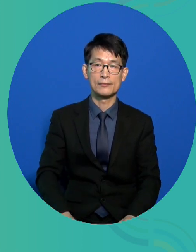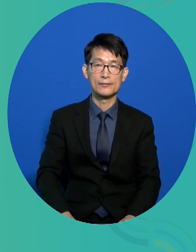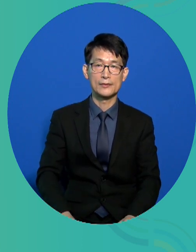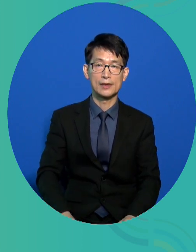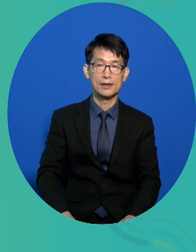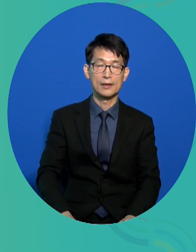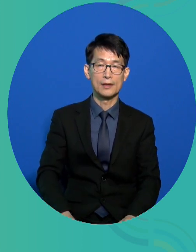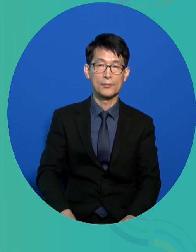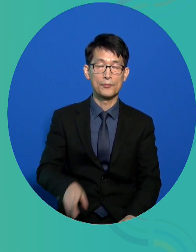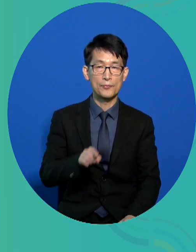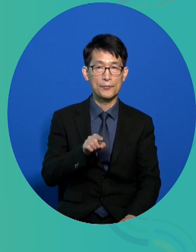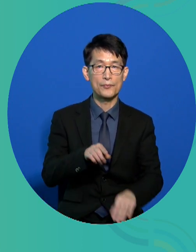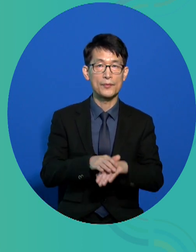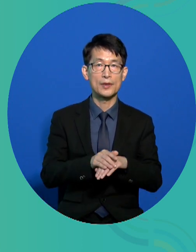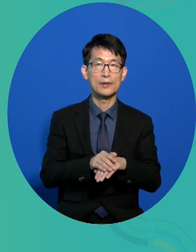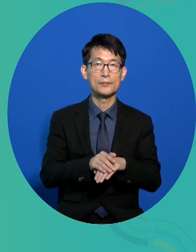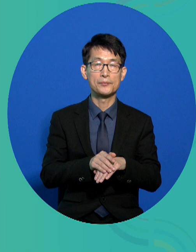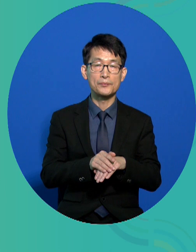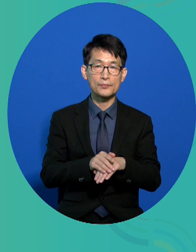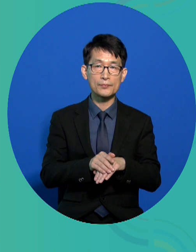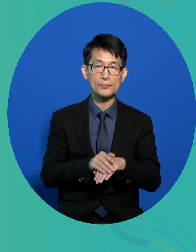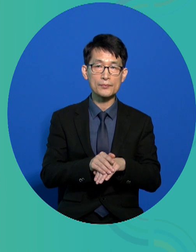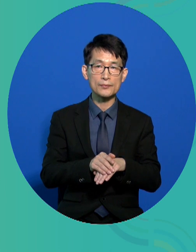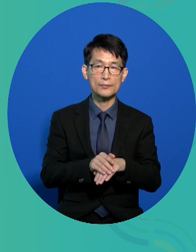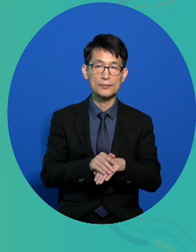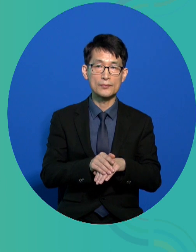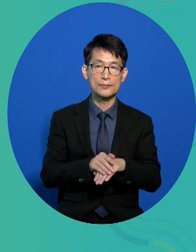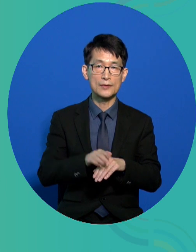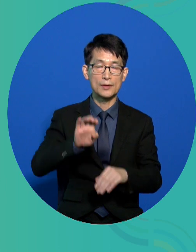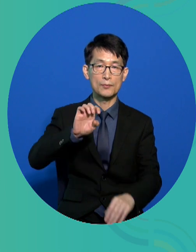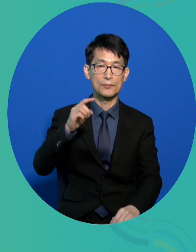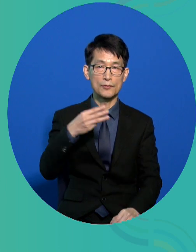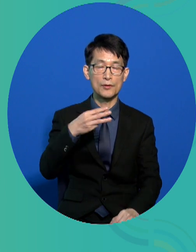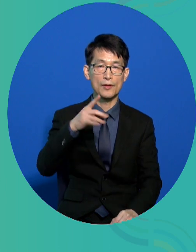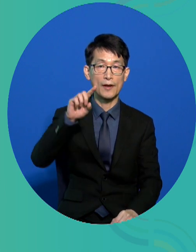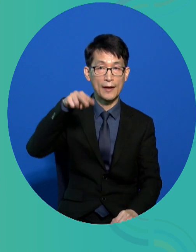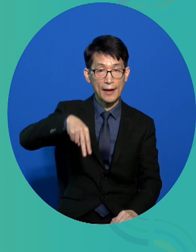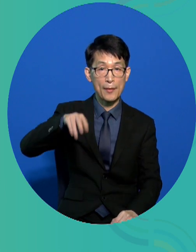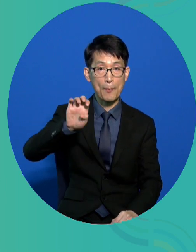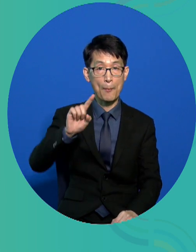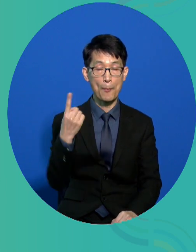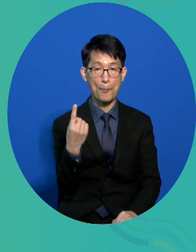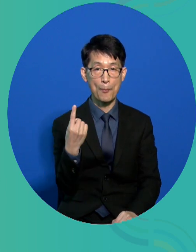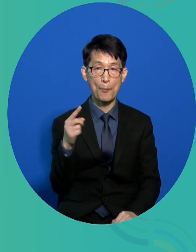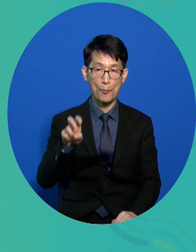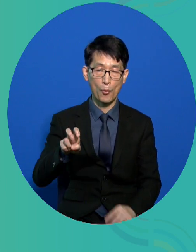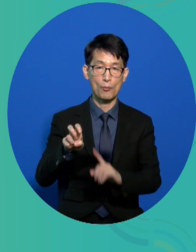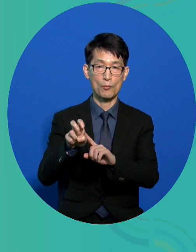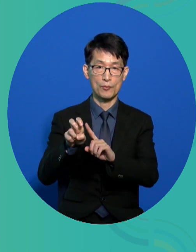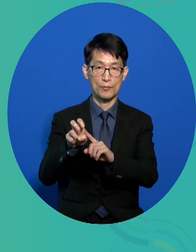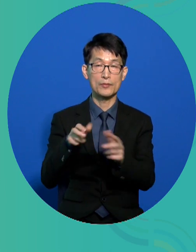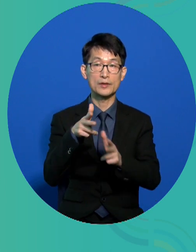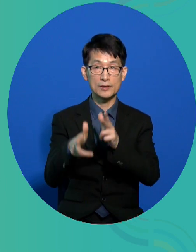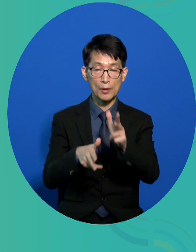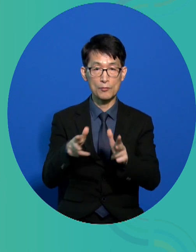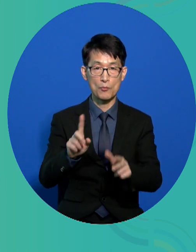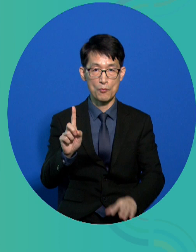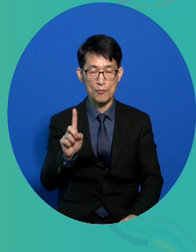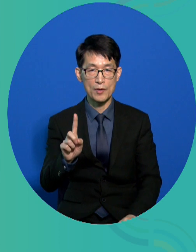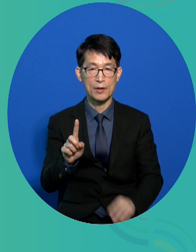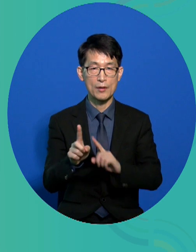Platform businesses, platform mediation businesses, platform